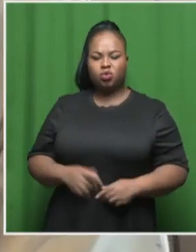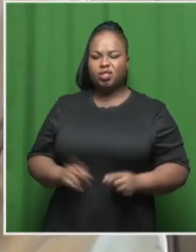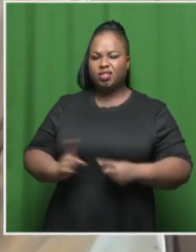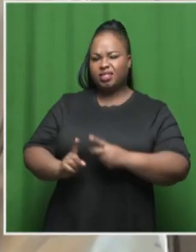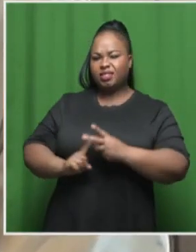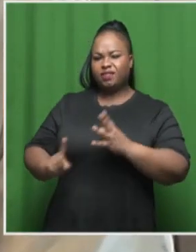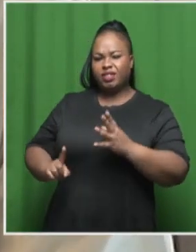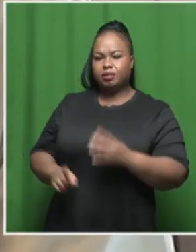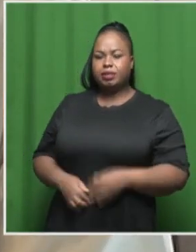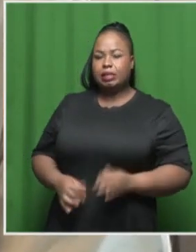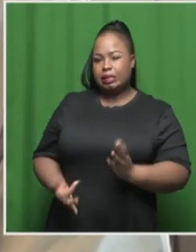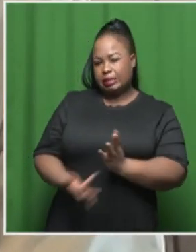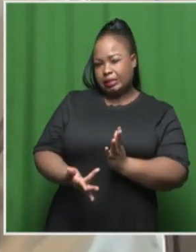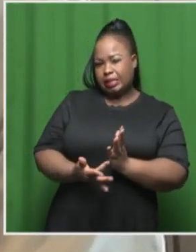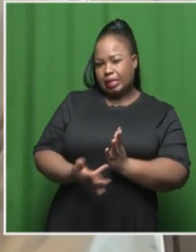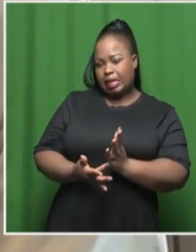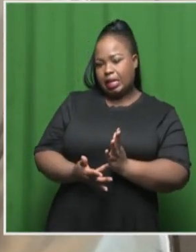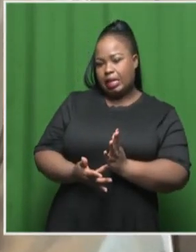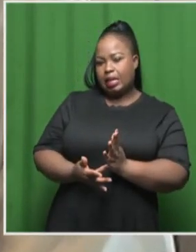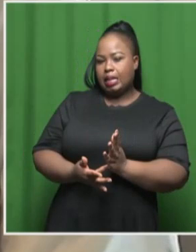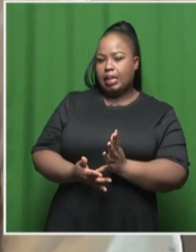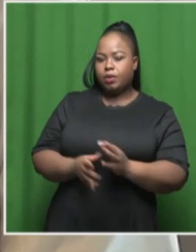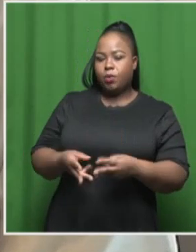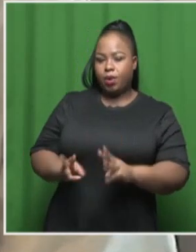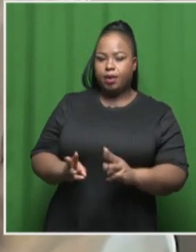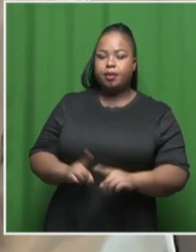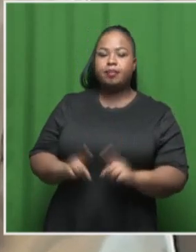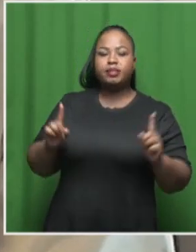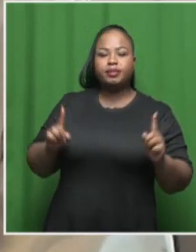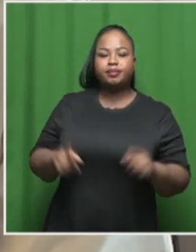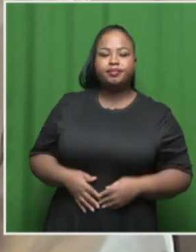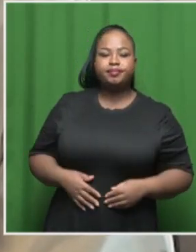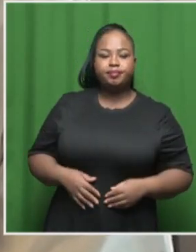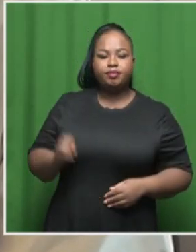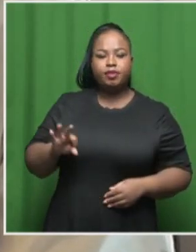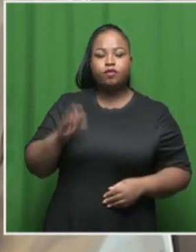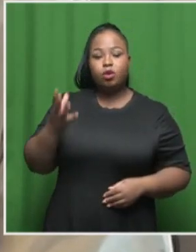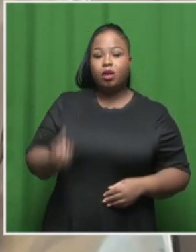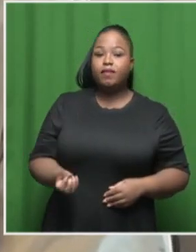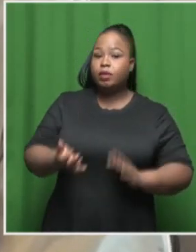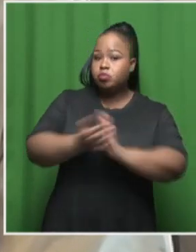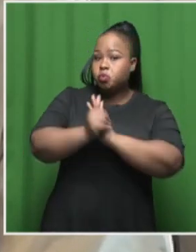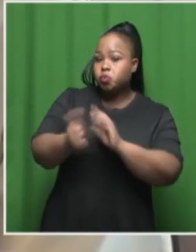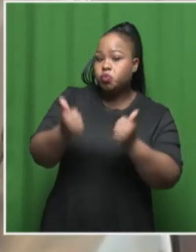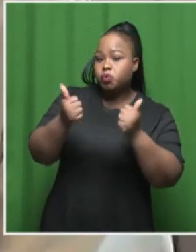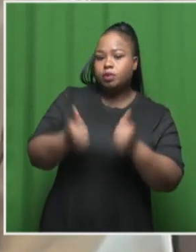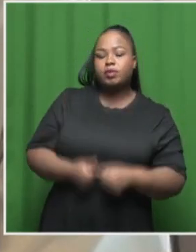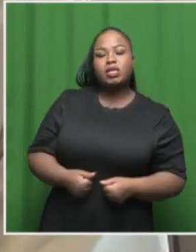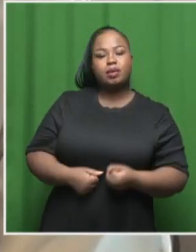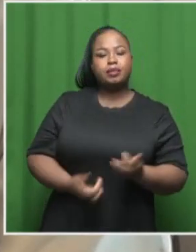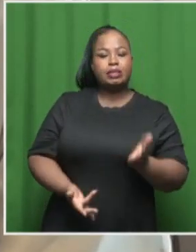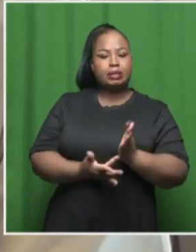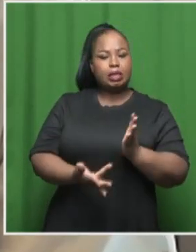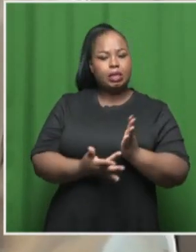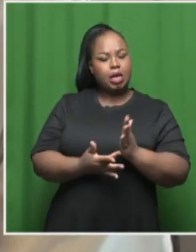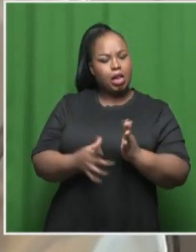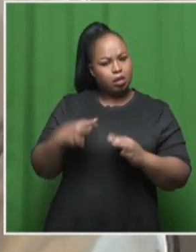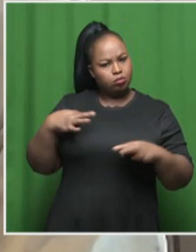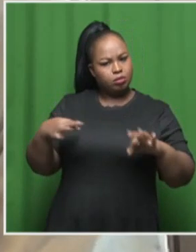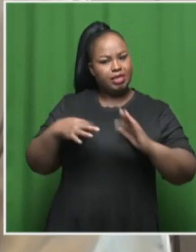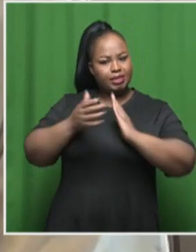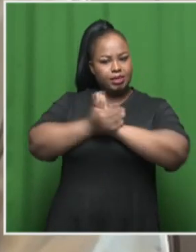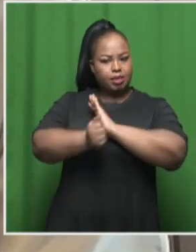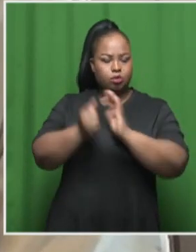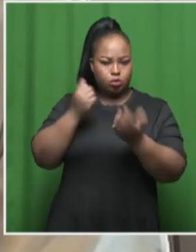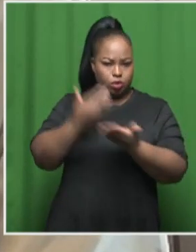medium. It's a little bit more of a technical medium. But if you have the art ability and some technical application